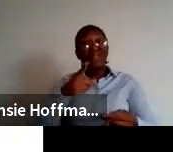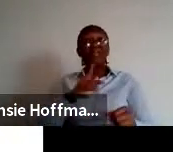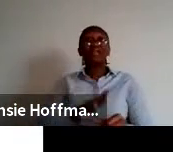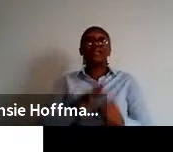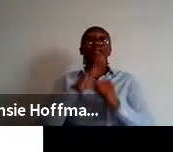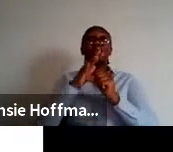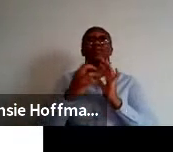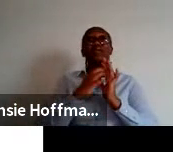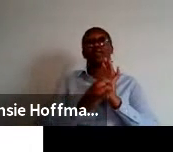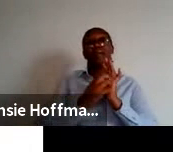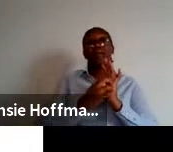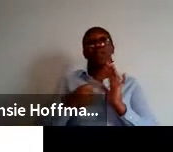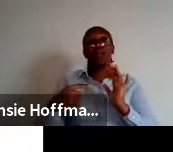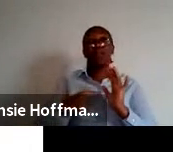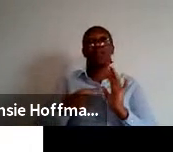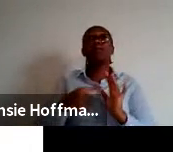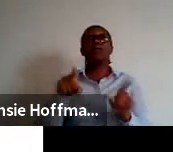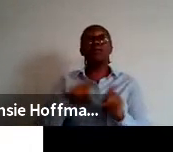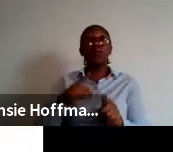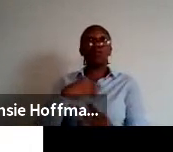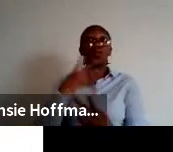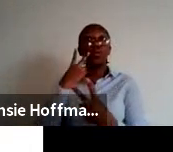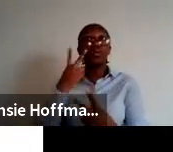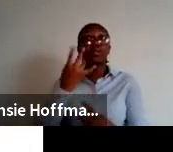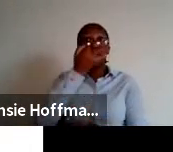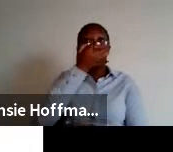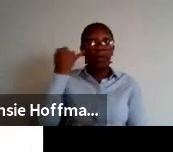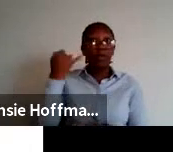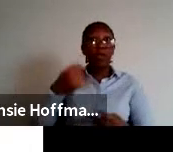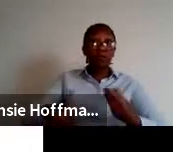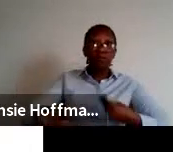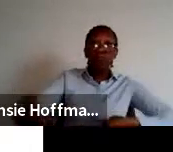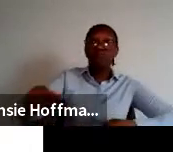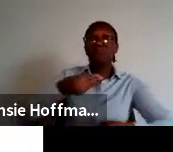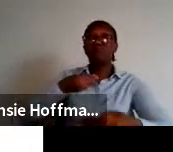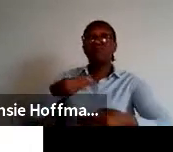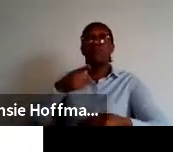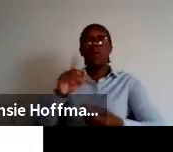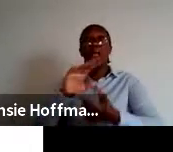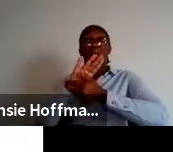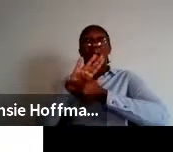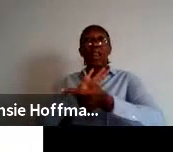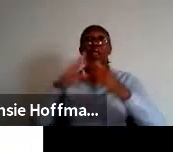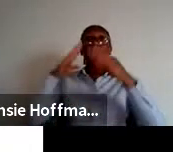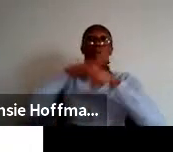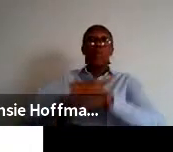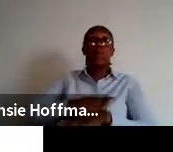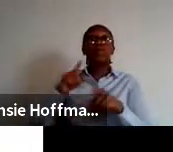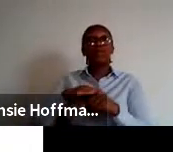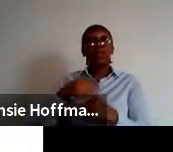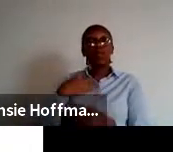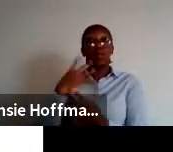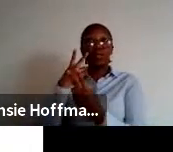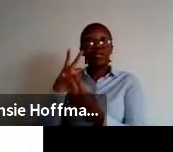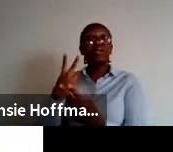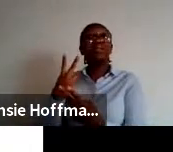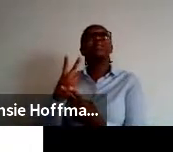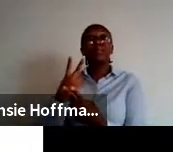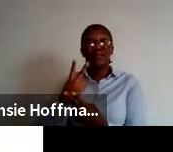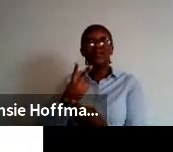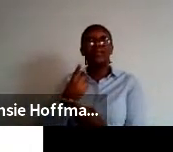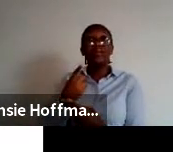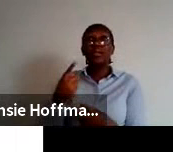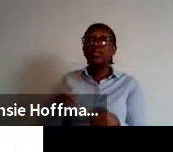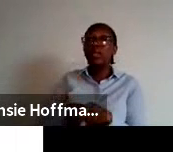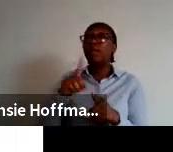actually find themselves within the trade value chain, within which all the legal operators are working. It includes the